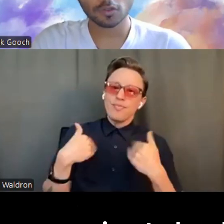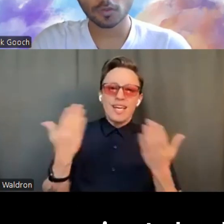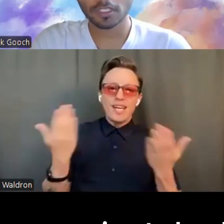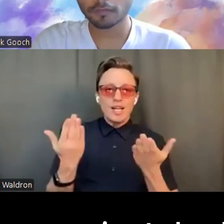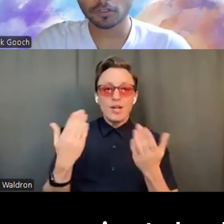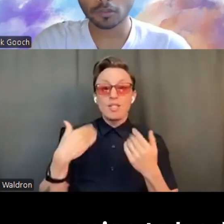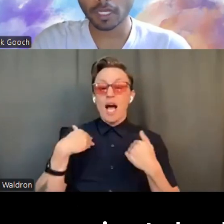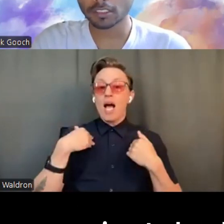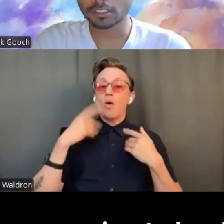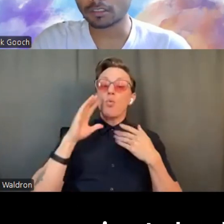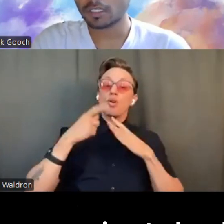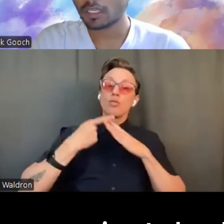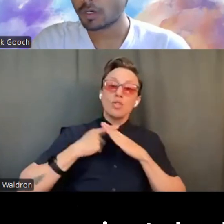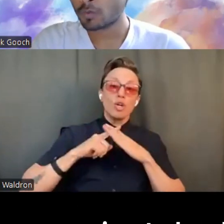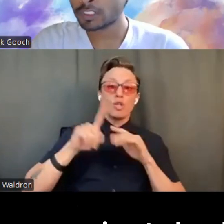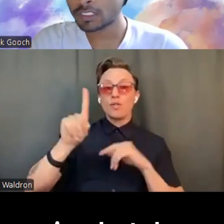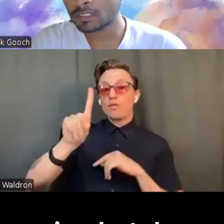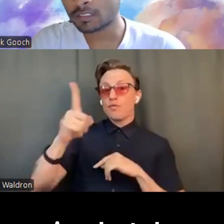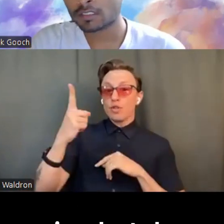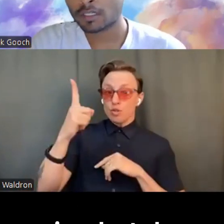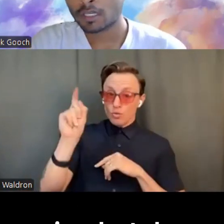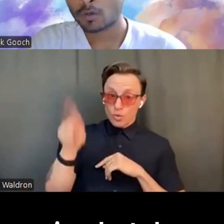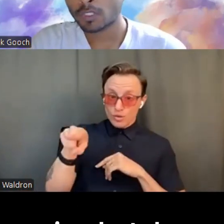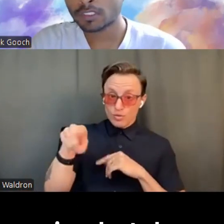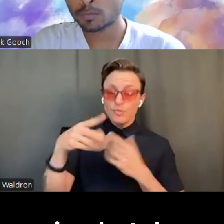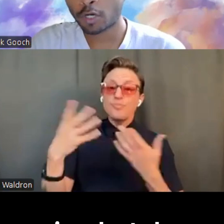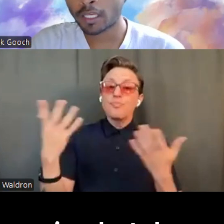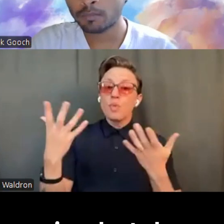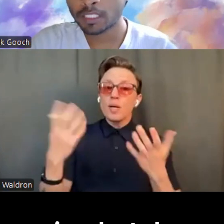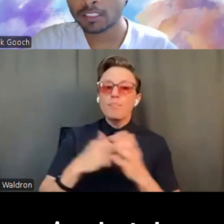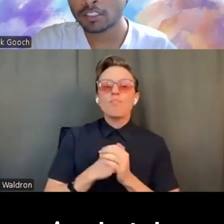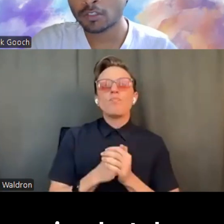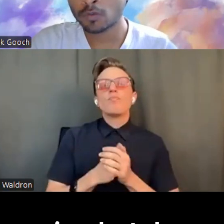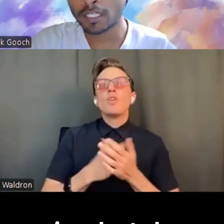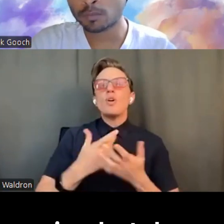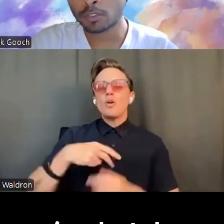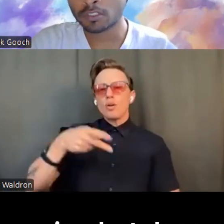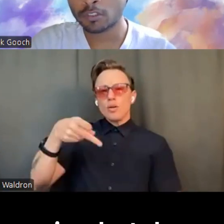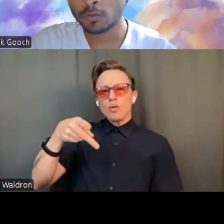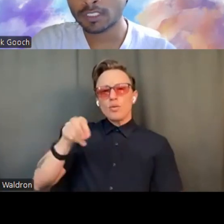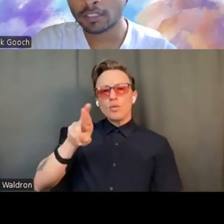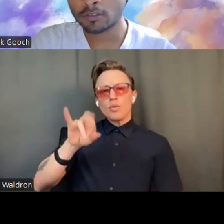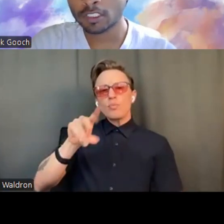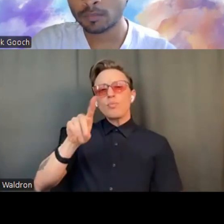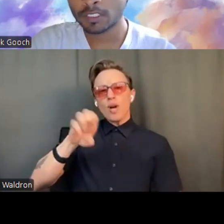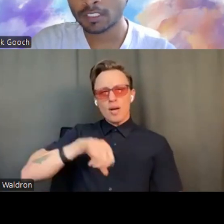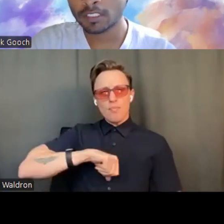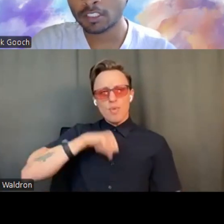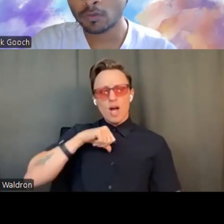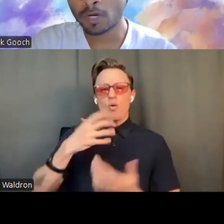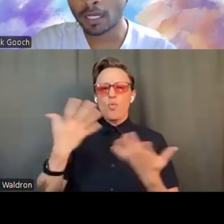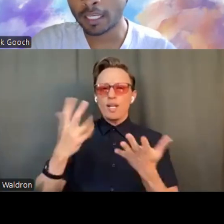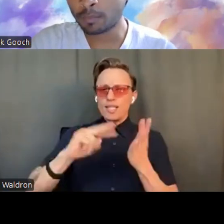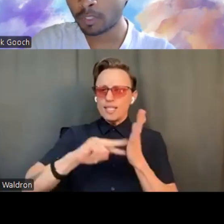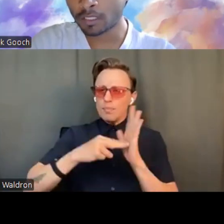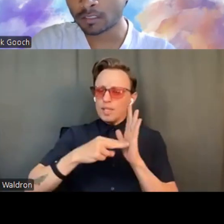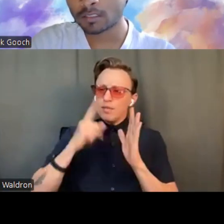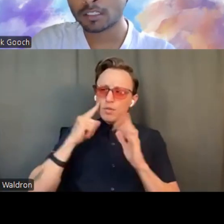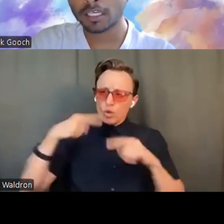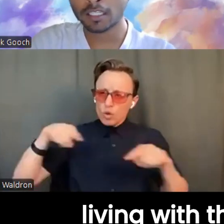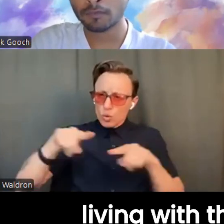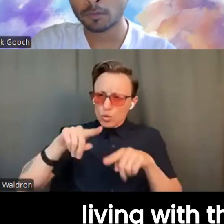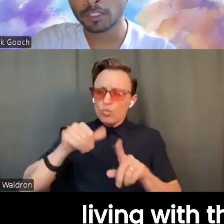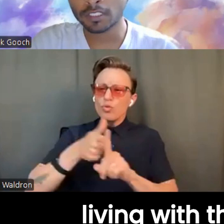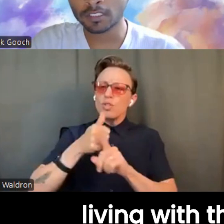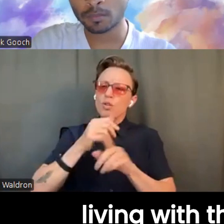lead into the first question, which is, what does pride mean to you as a person who is LGBTQIA